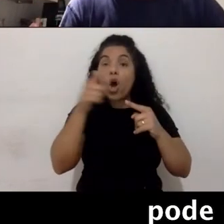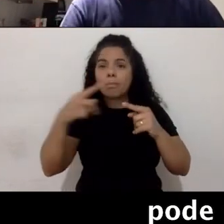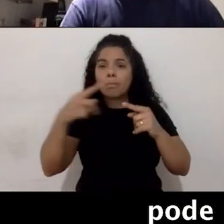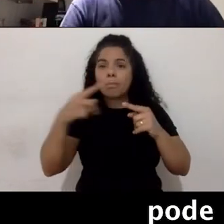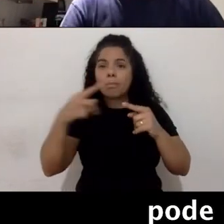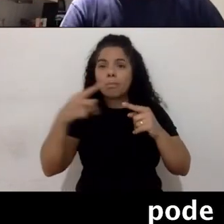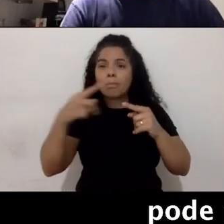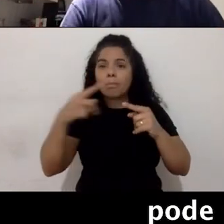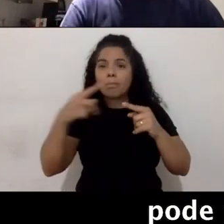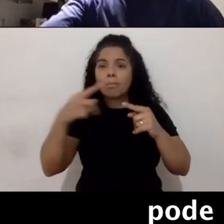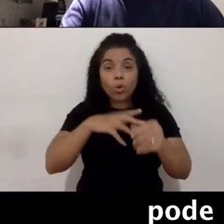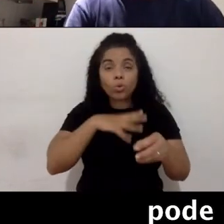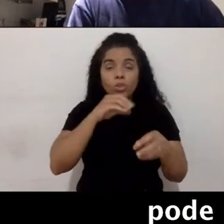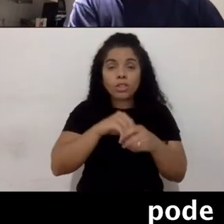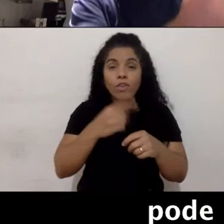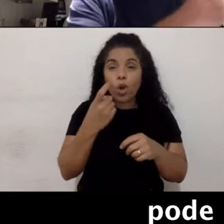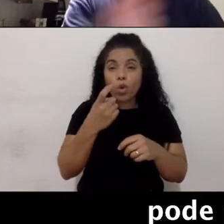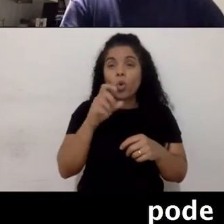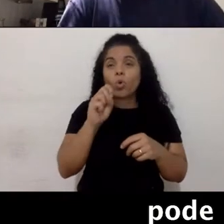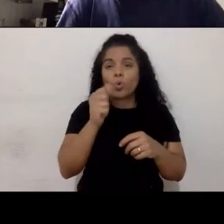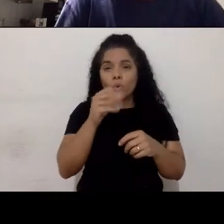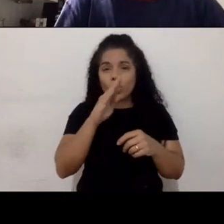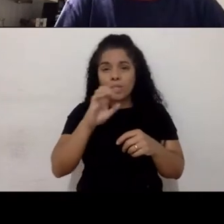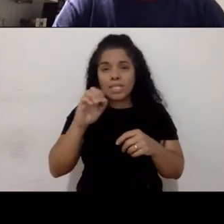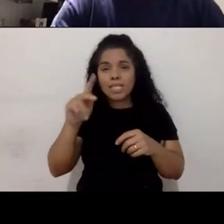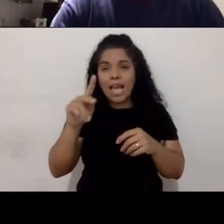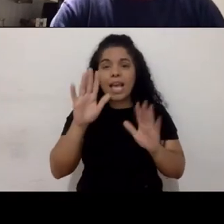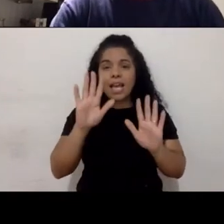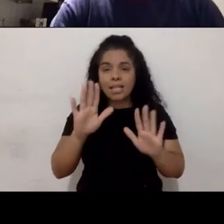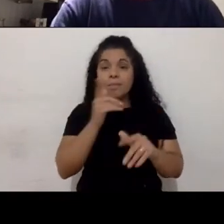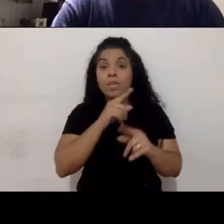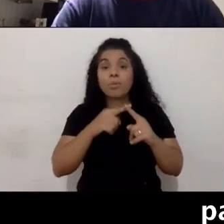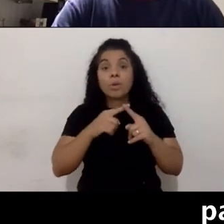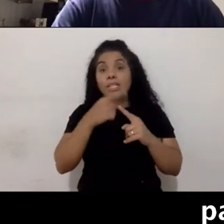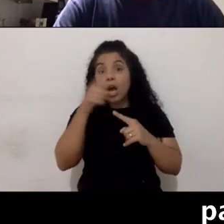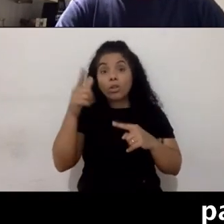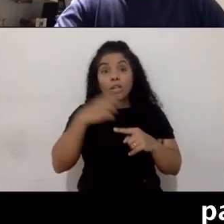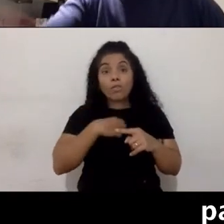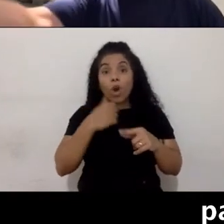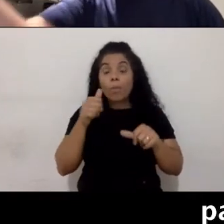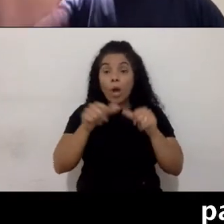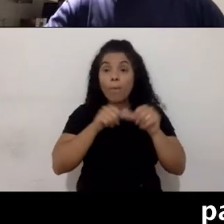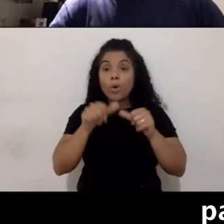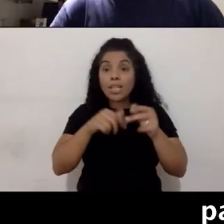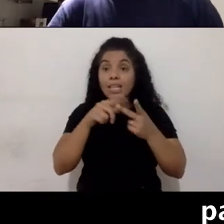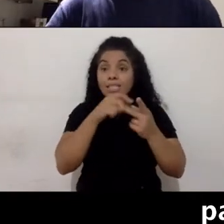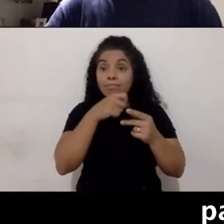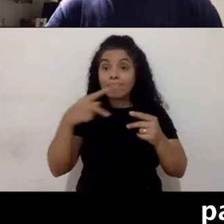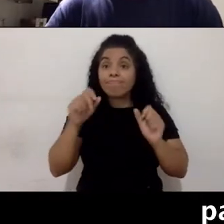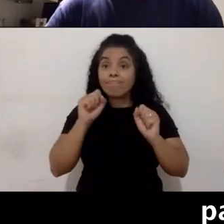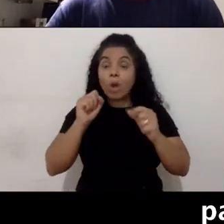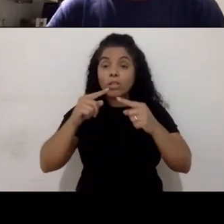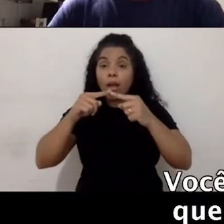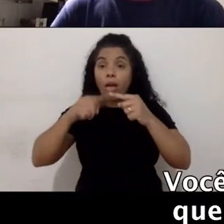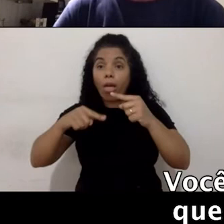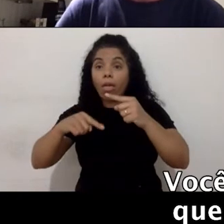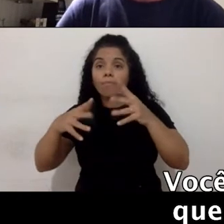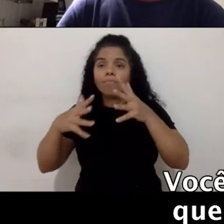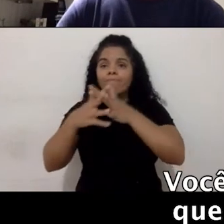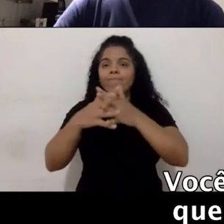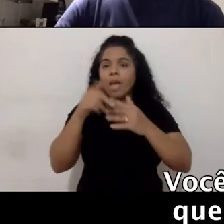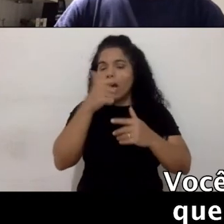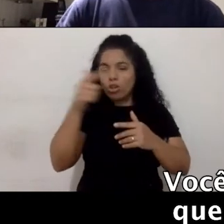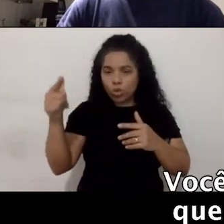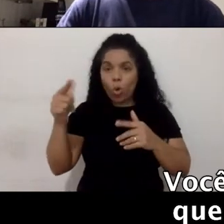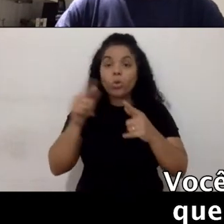change for one application can potentially break others. And so this naturally goes then back to the team structures. So you would like to align